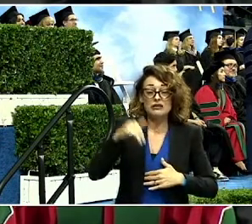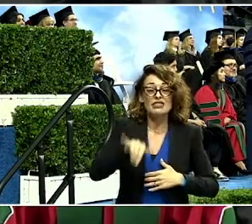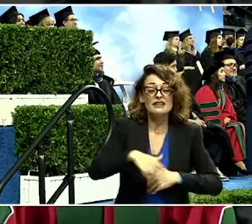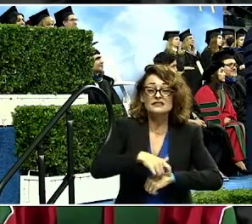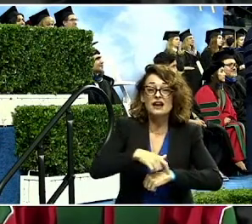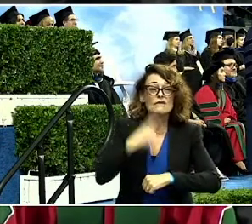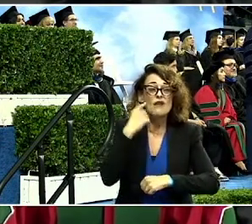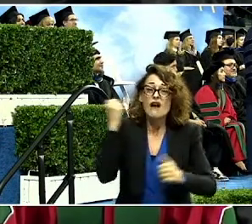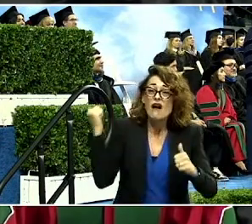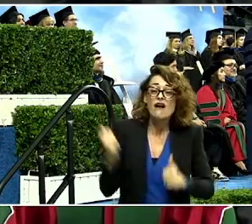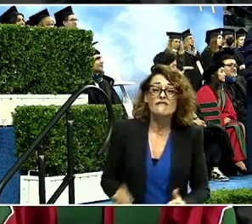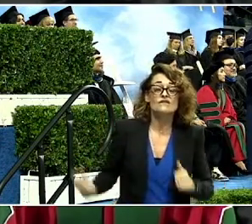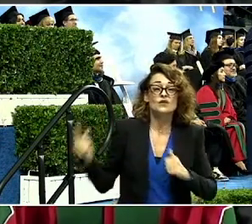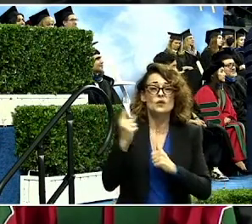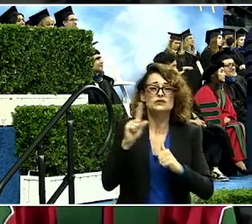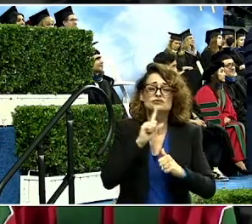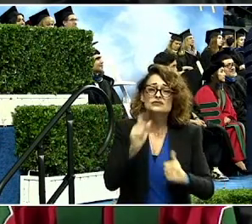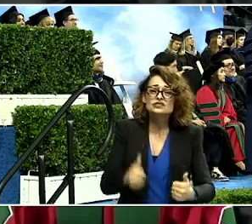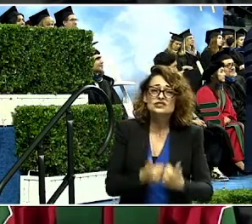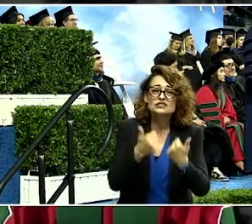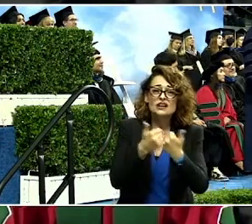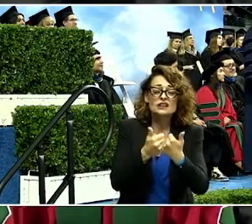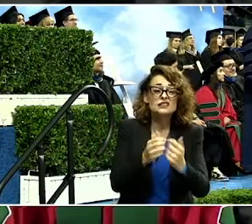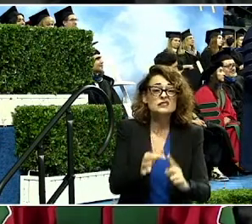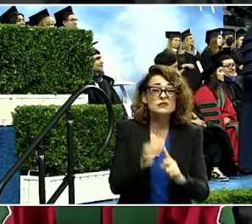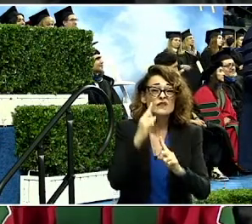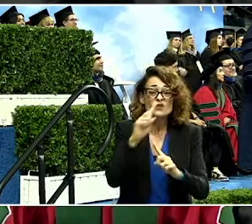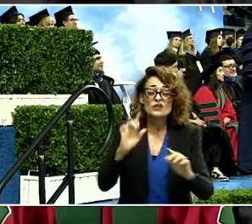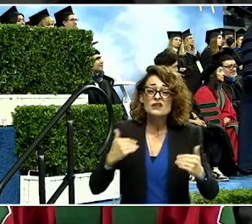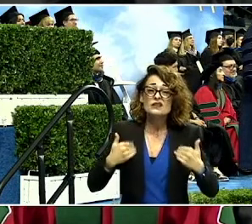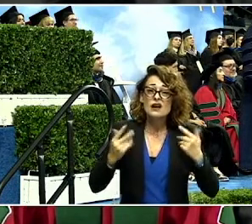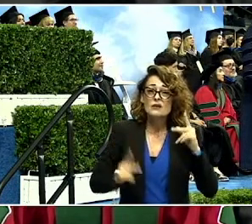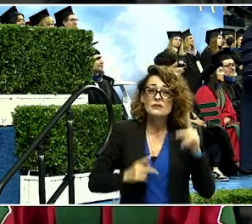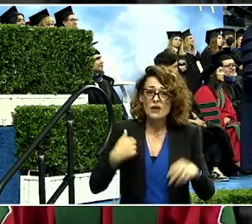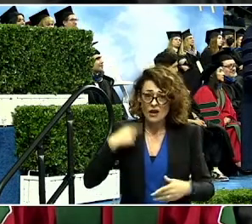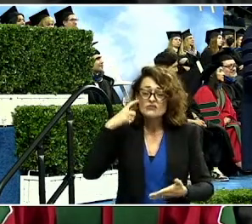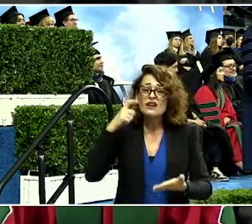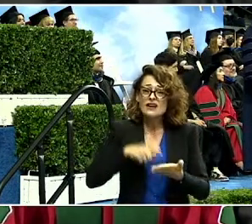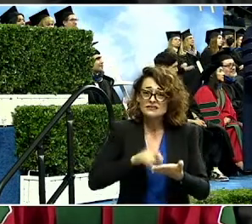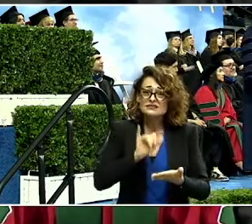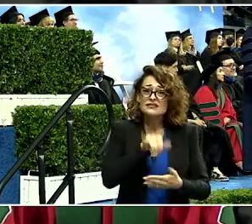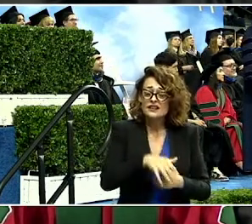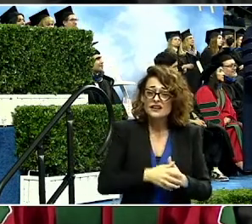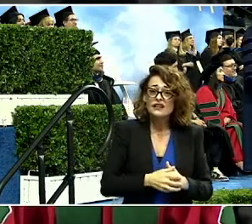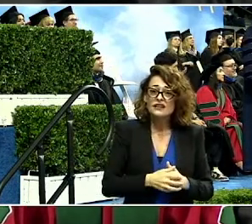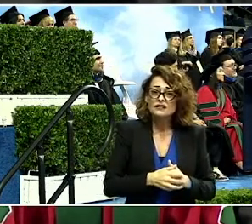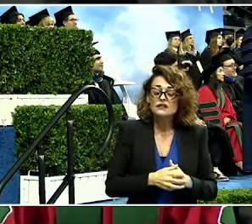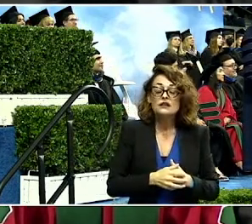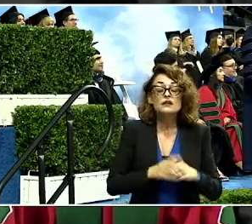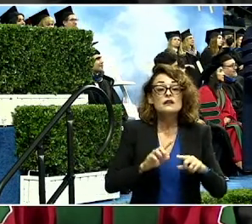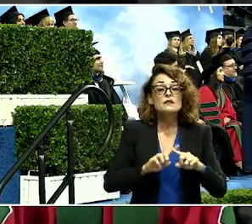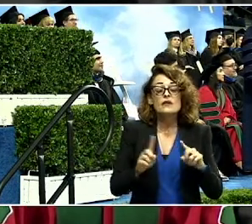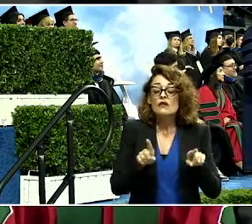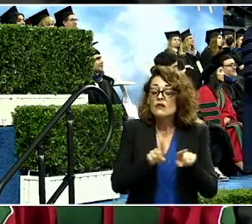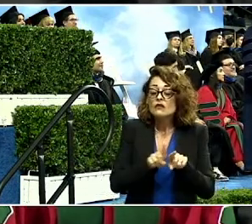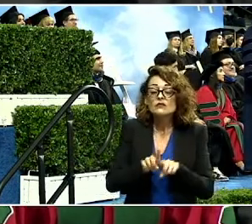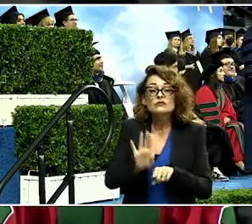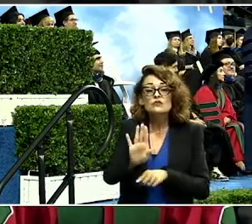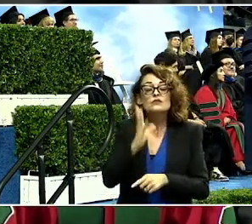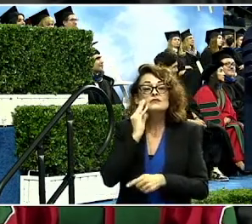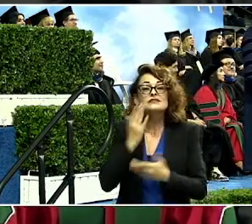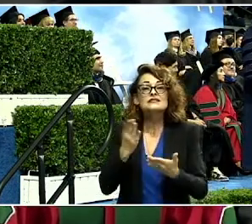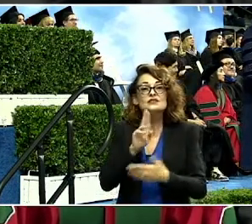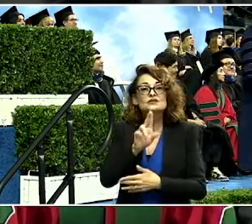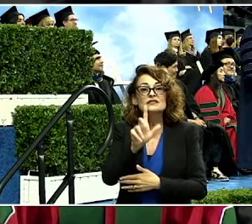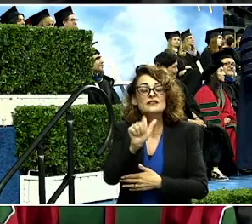young people it was particularly hard, so we recognize that. But beyond the pandemic, your experience of UCLA was set against